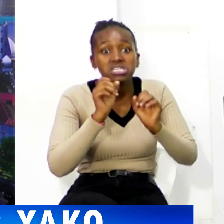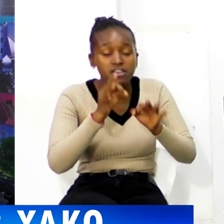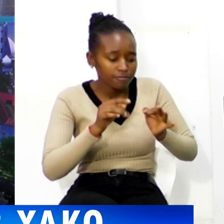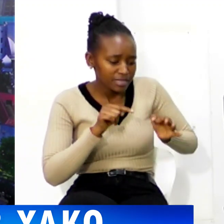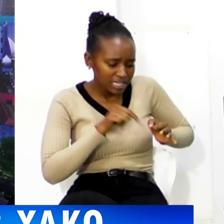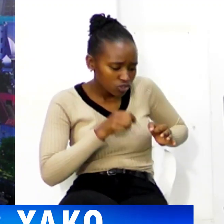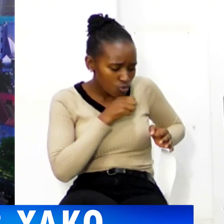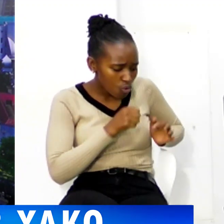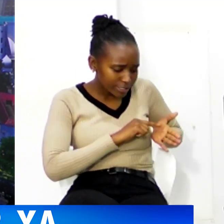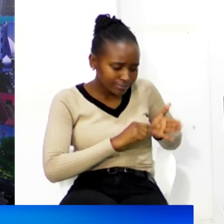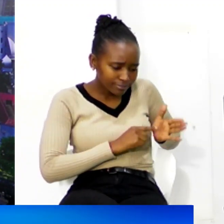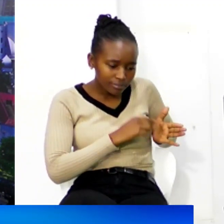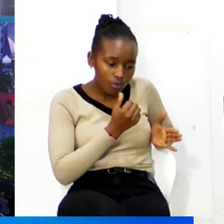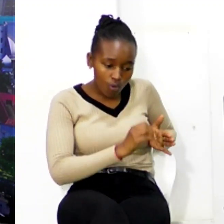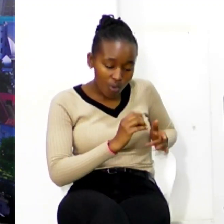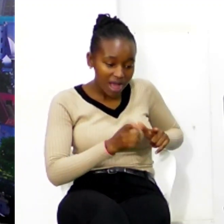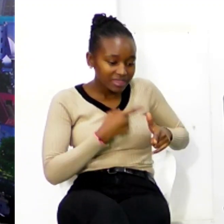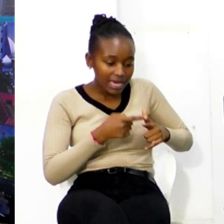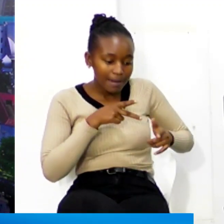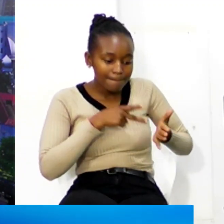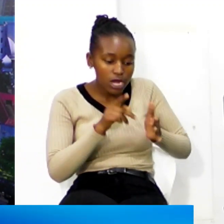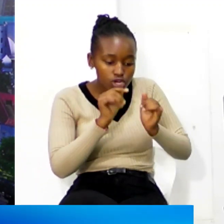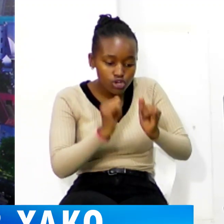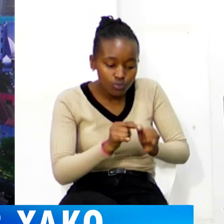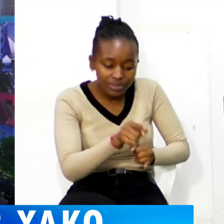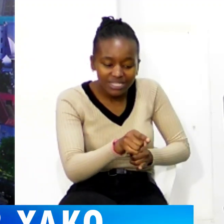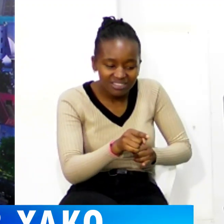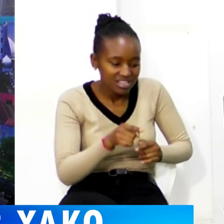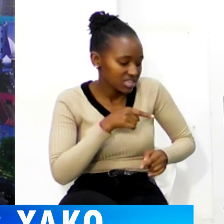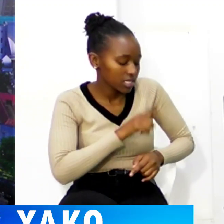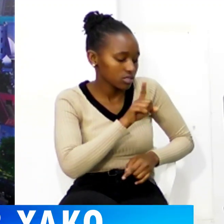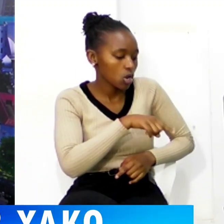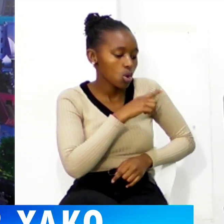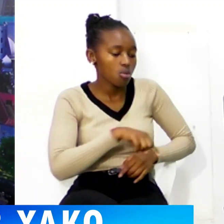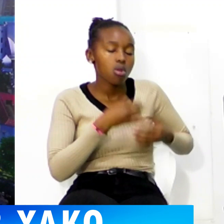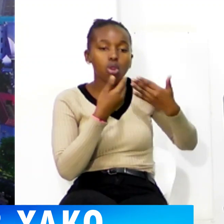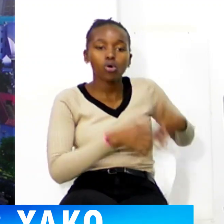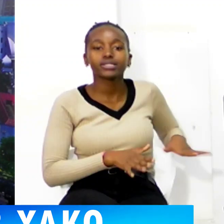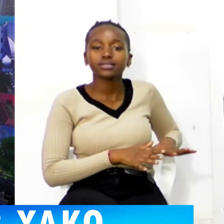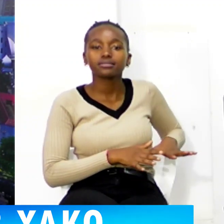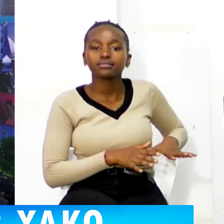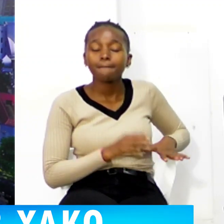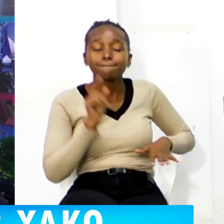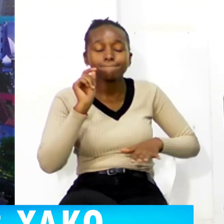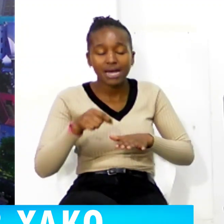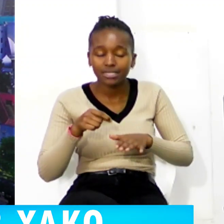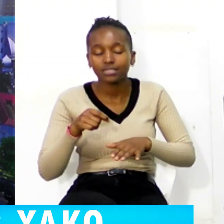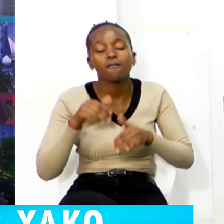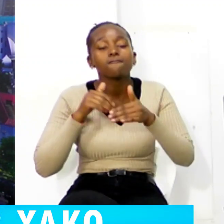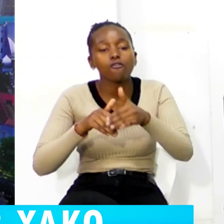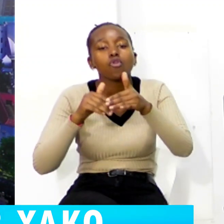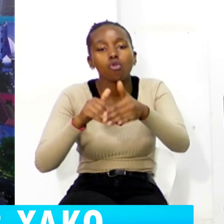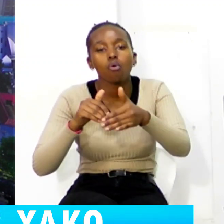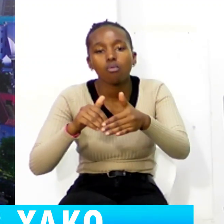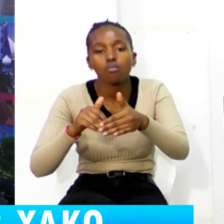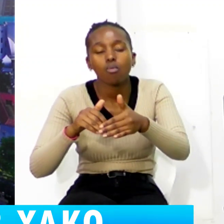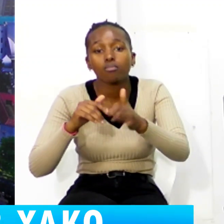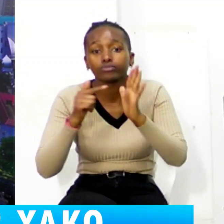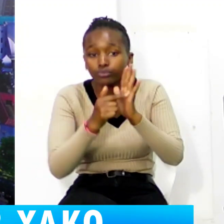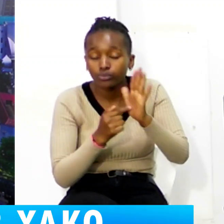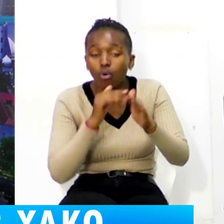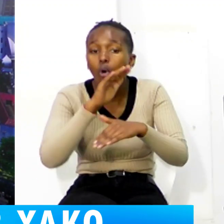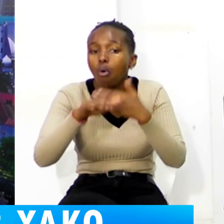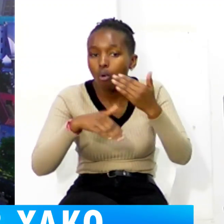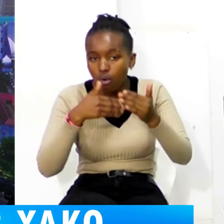more is that updating the software is being done by you. The way you buy token and you load in the